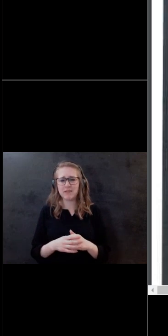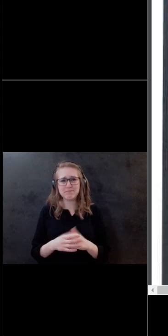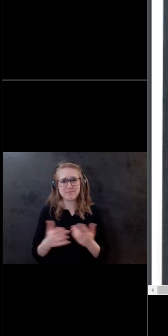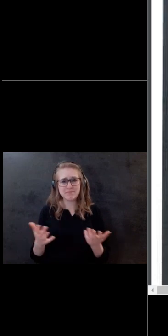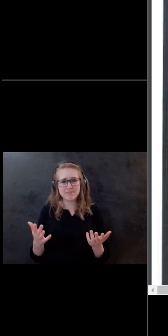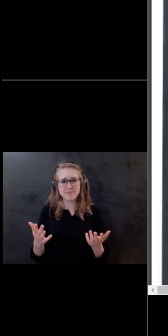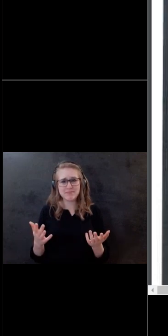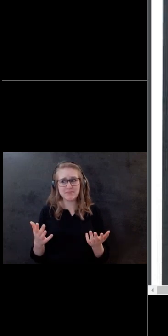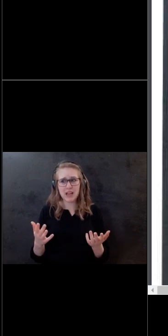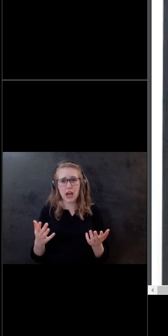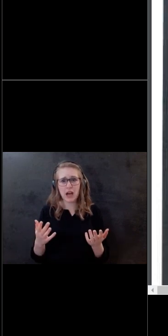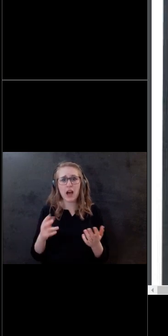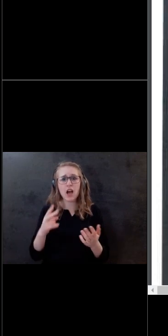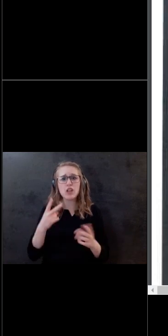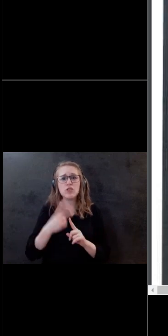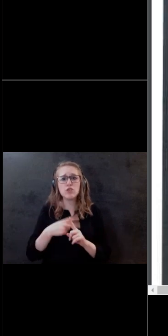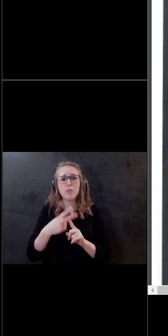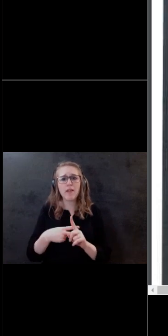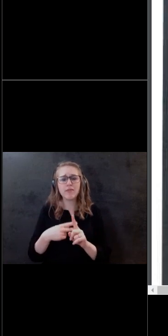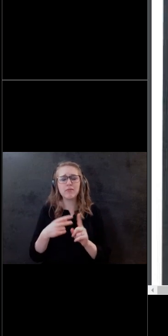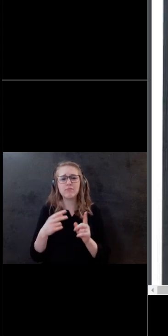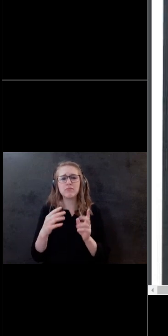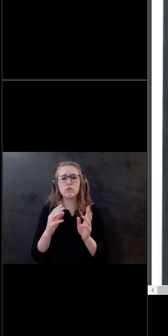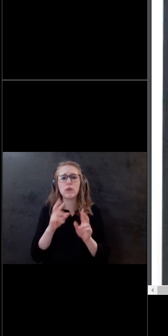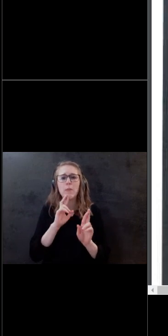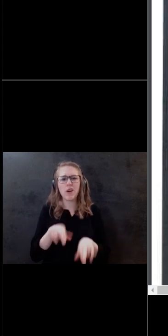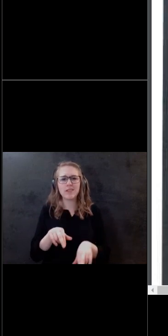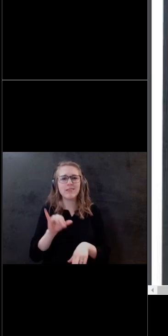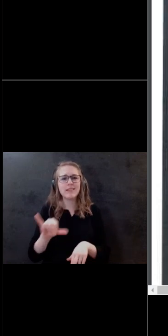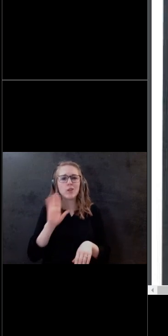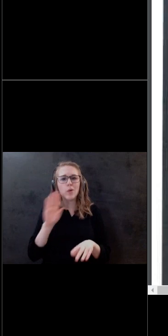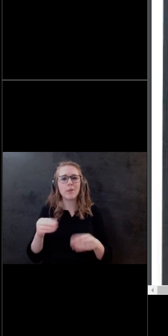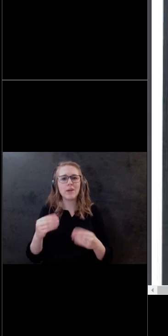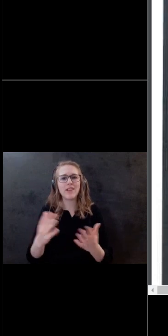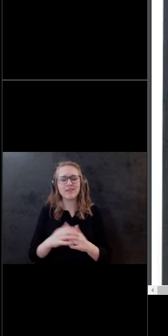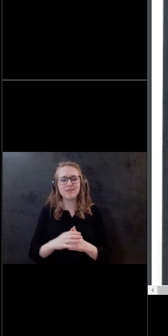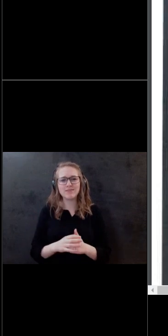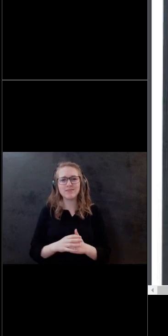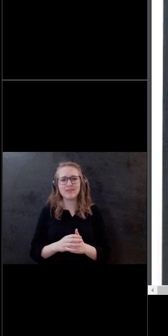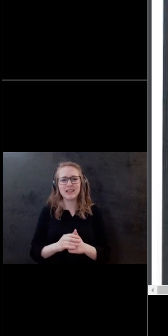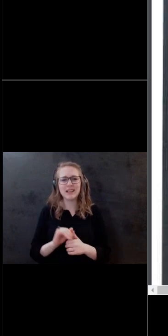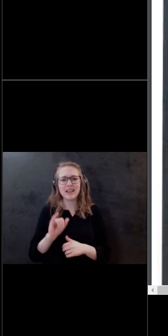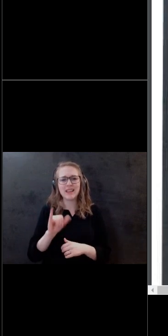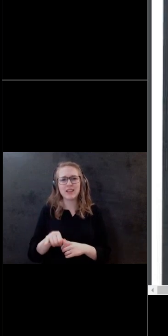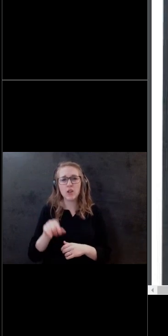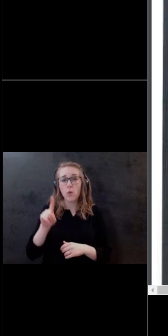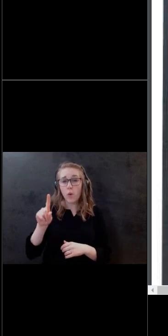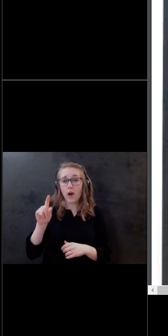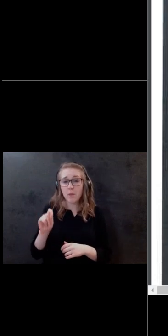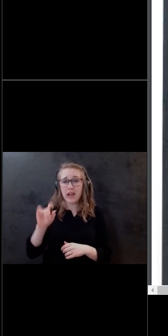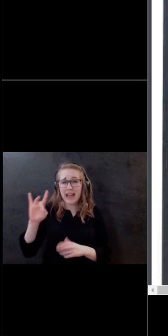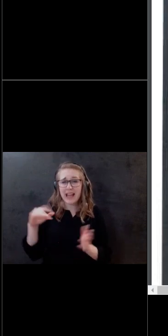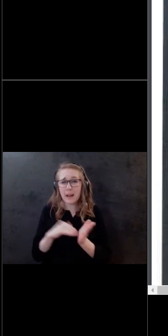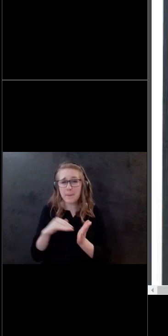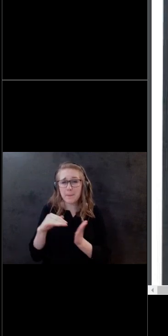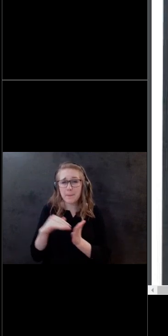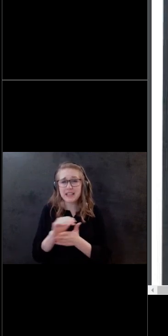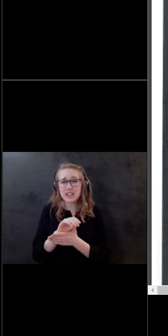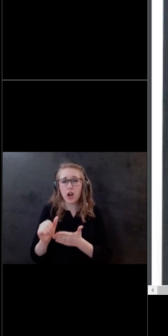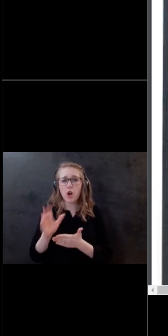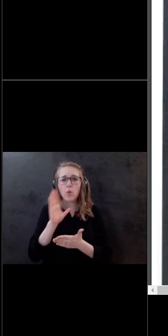a bi-monthly report. That's what we're going to get for land that's worth $1.8 million. We're going to get a